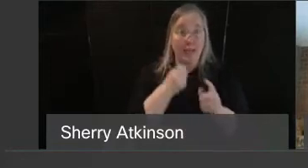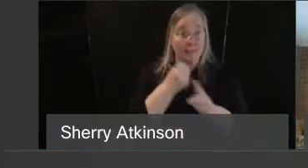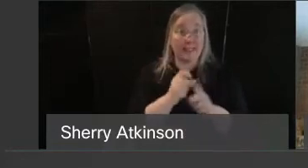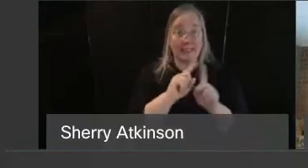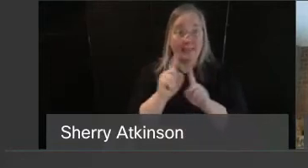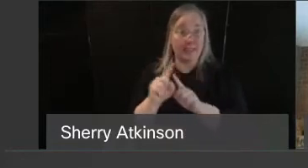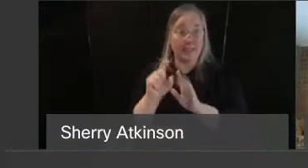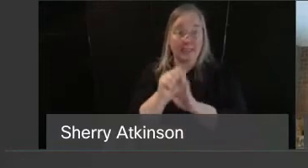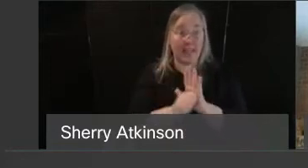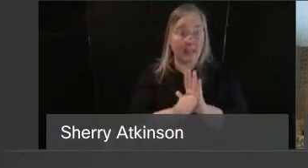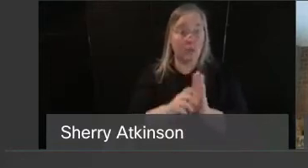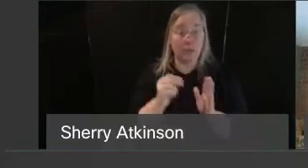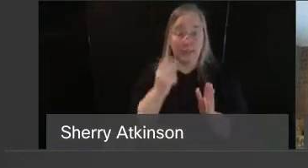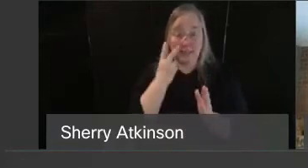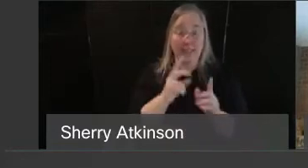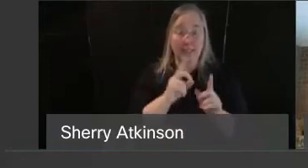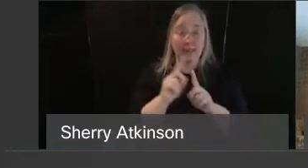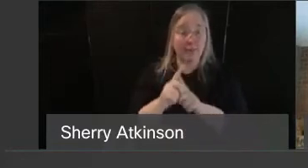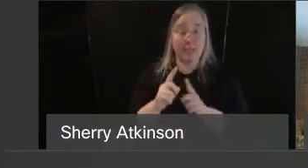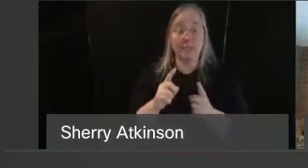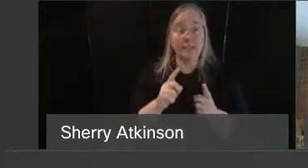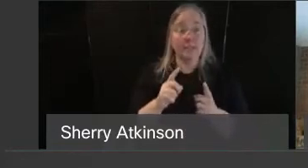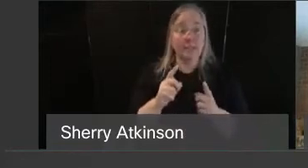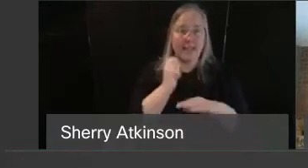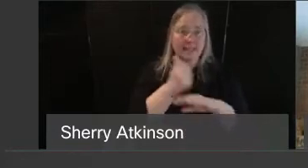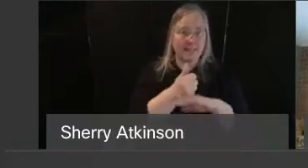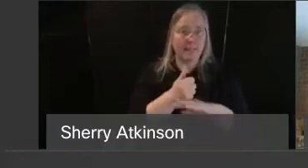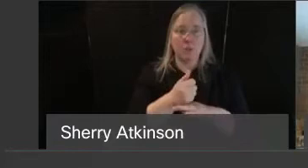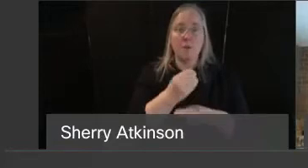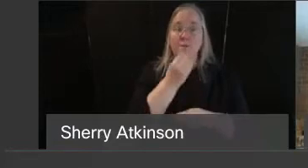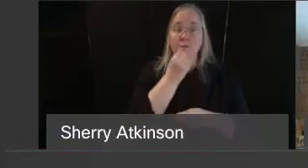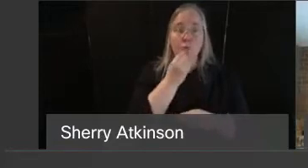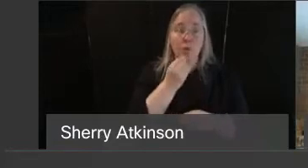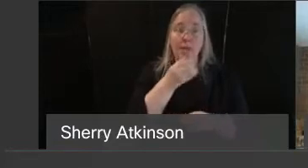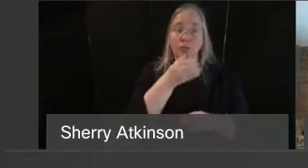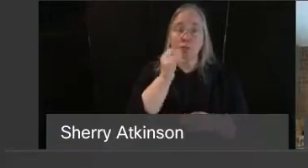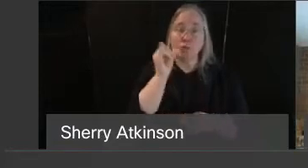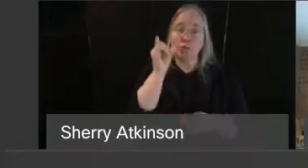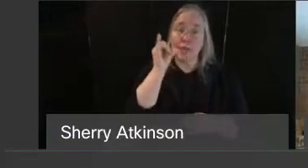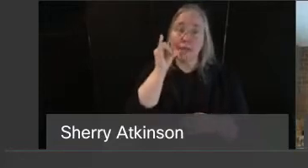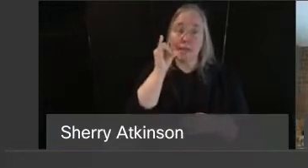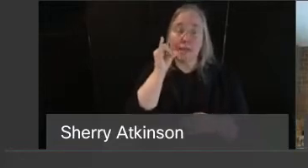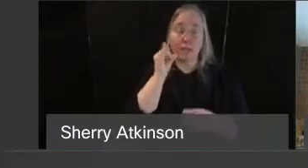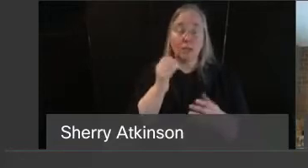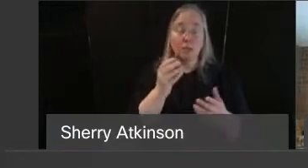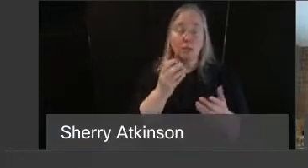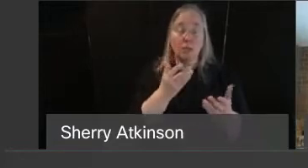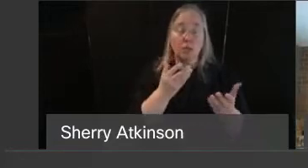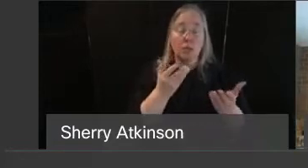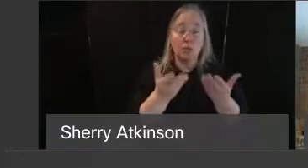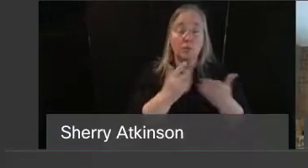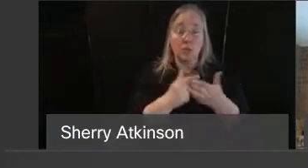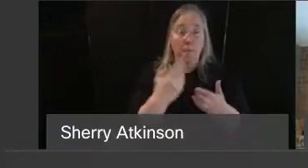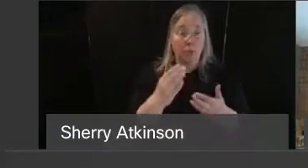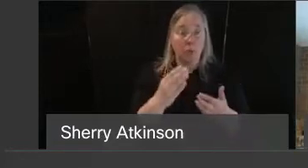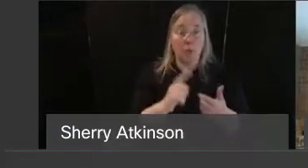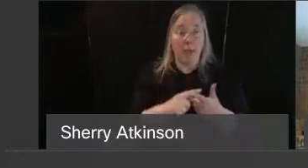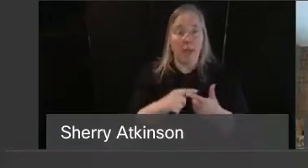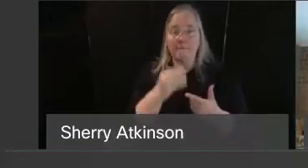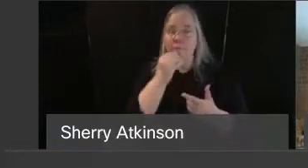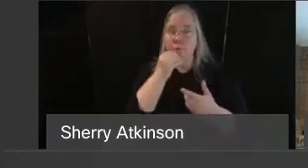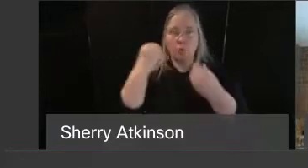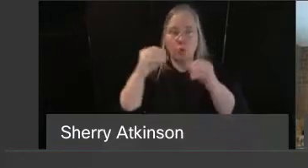our different establishments. Food and drinking services are in the blue, grocery stores are in the orange. You can definitely see that